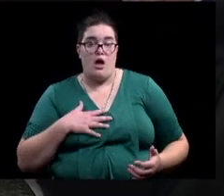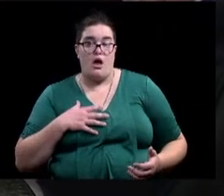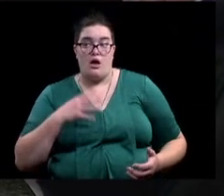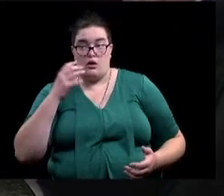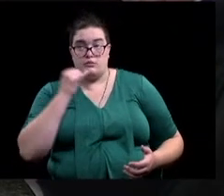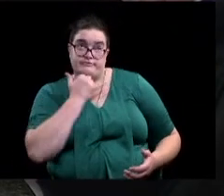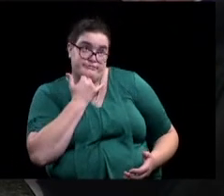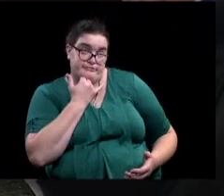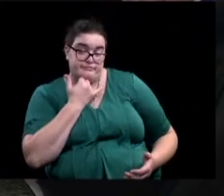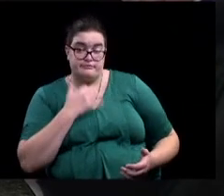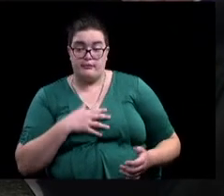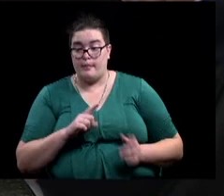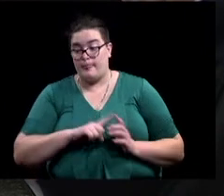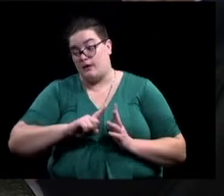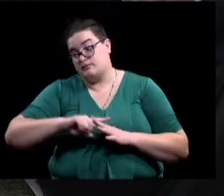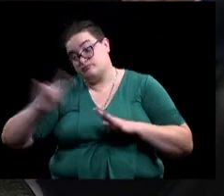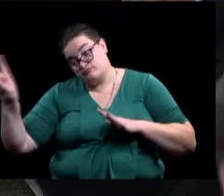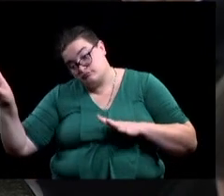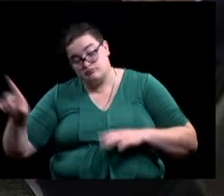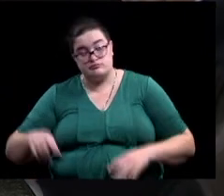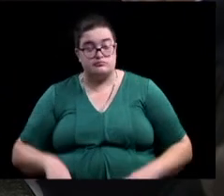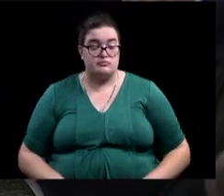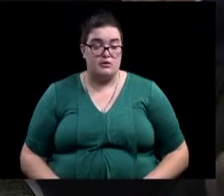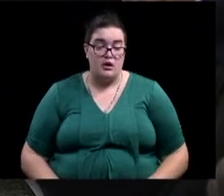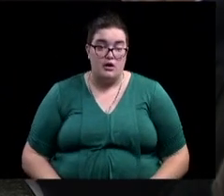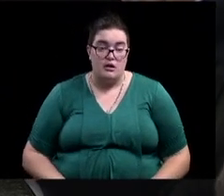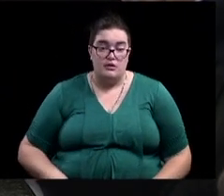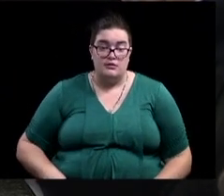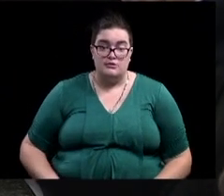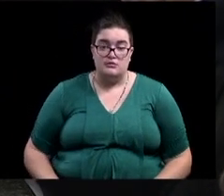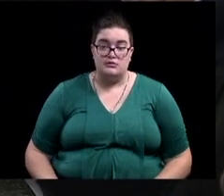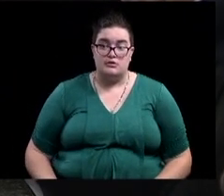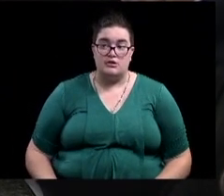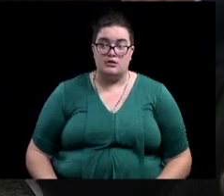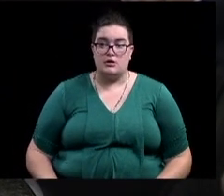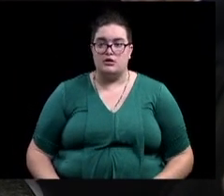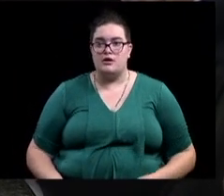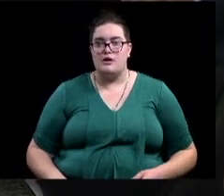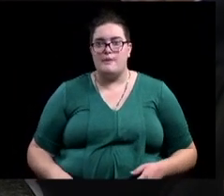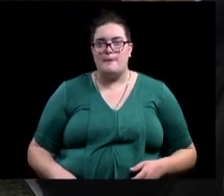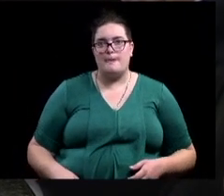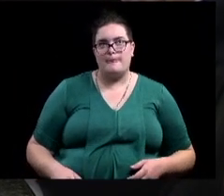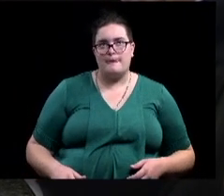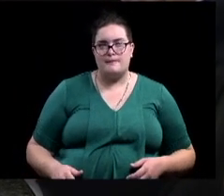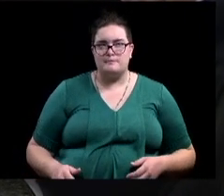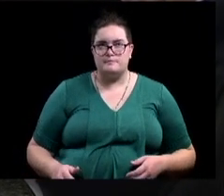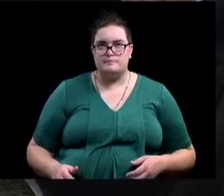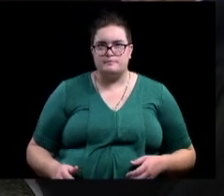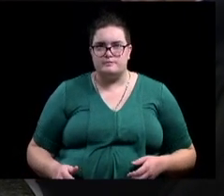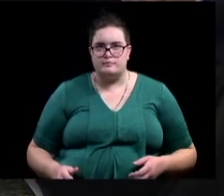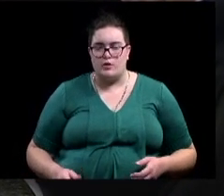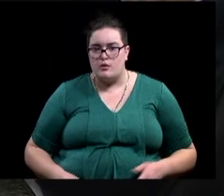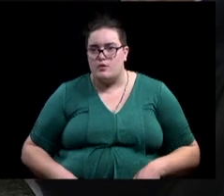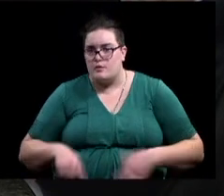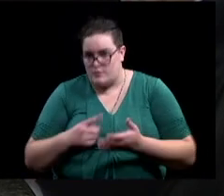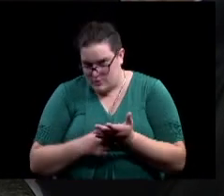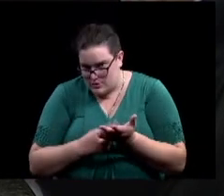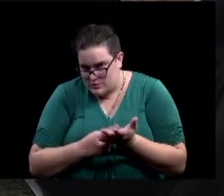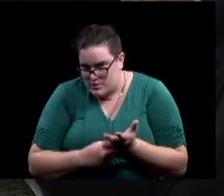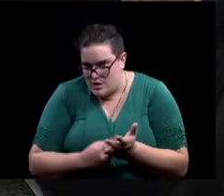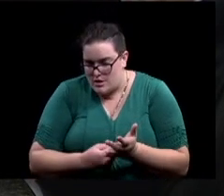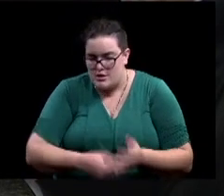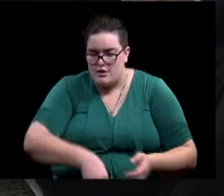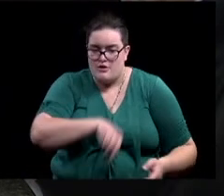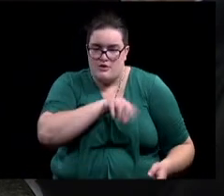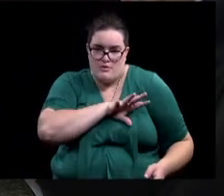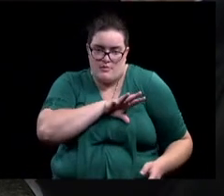those opportunities. We talked about that when we were getting these cameras, that this would be accountability for our officers,